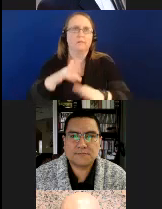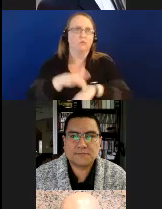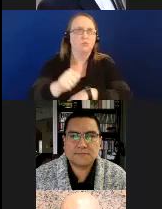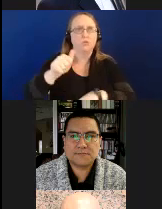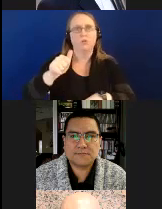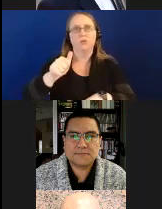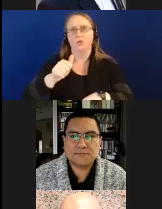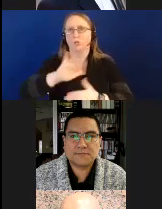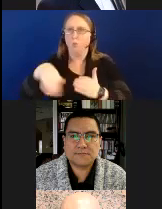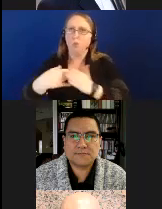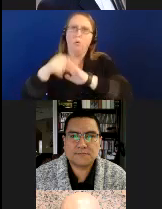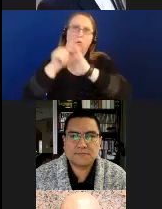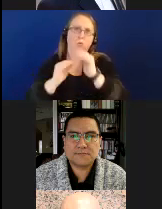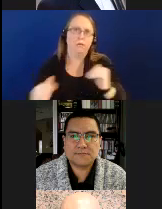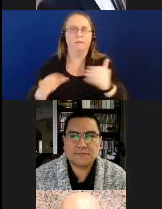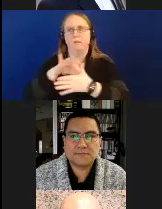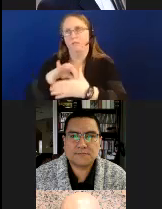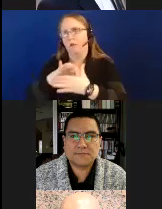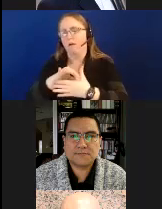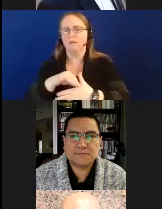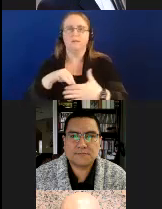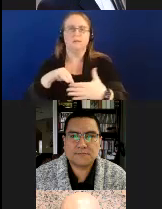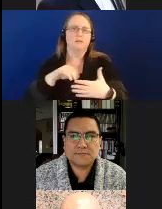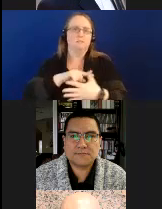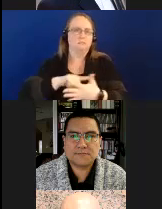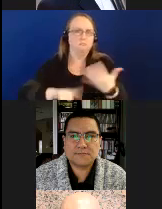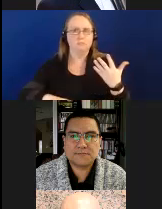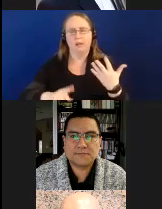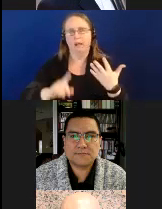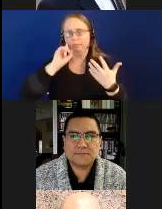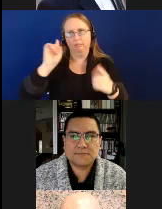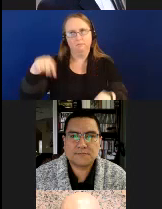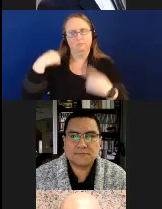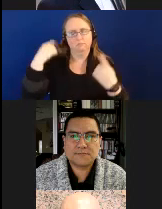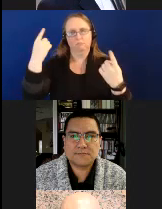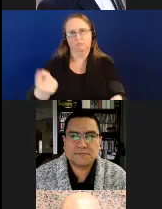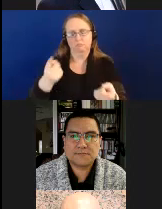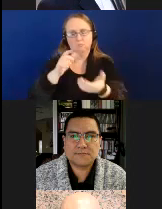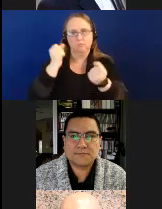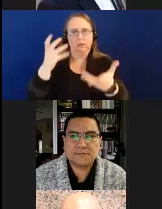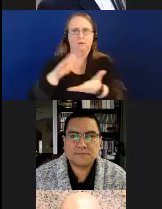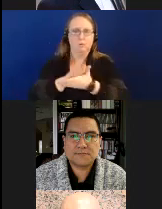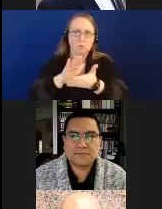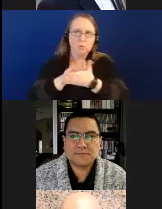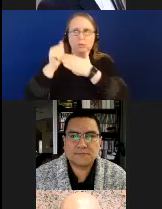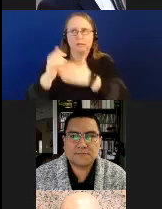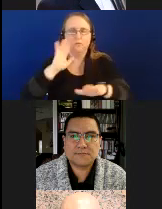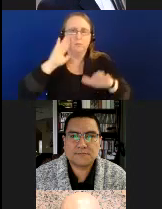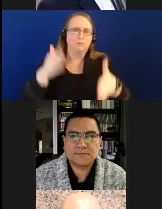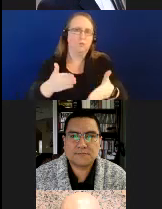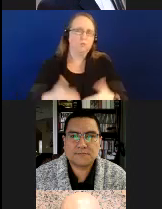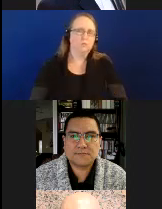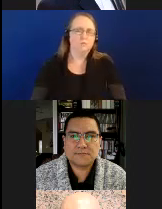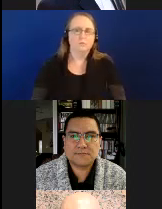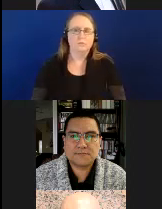all grade levels, all content areas. This is something that I think has been a focus of a lot of schools and a lot of leaders for a while now.